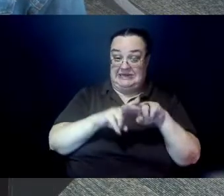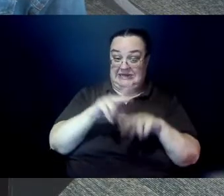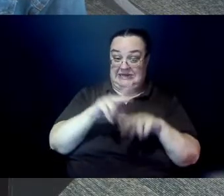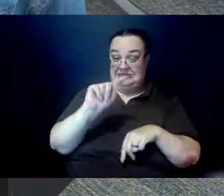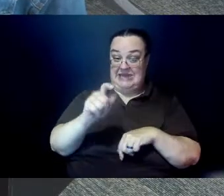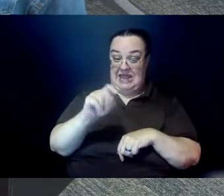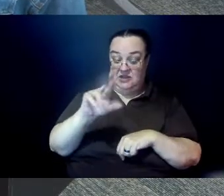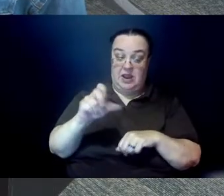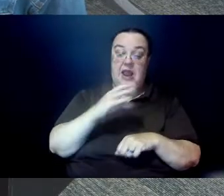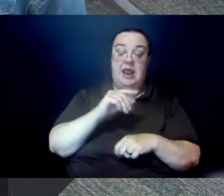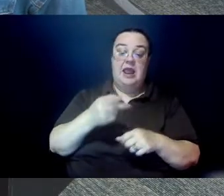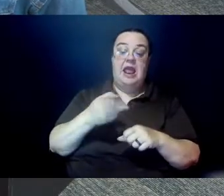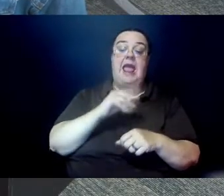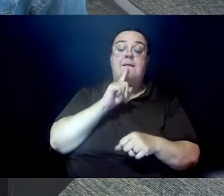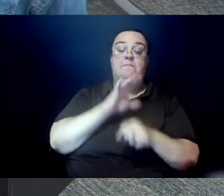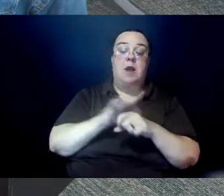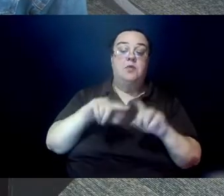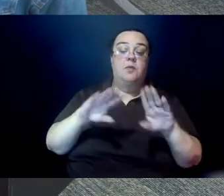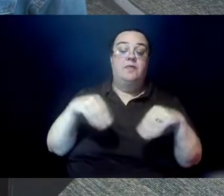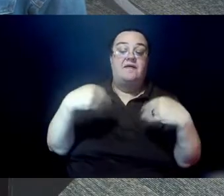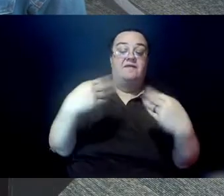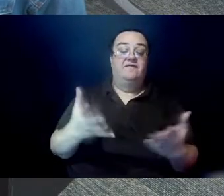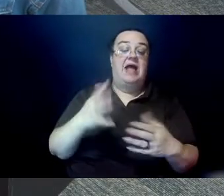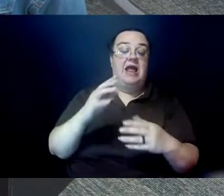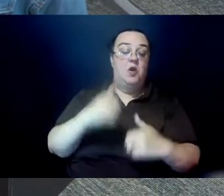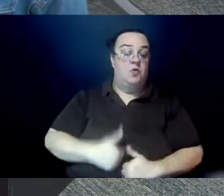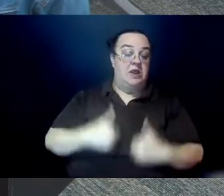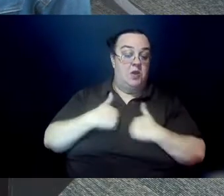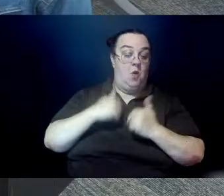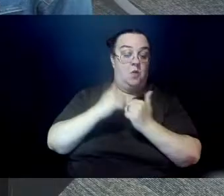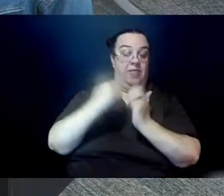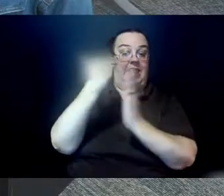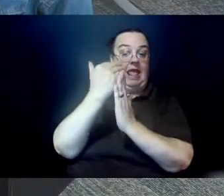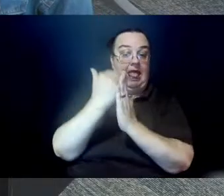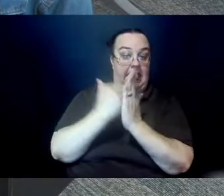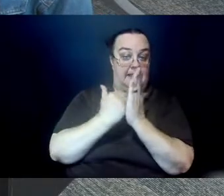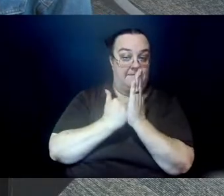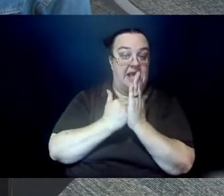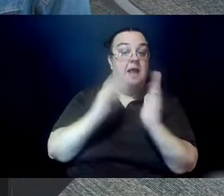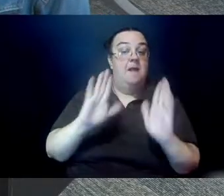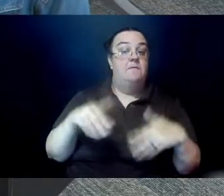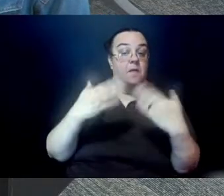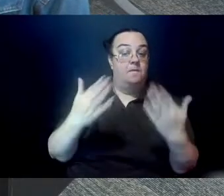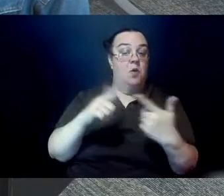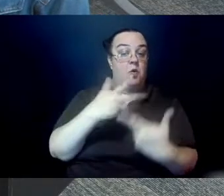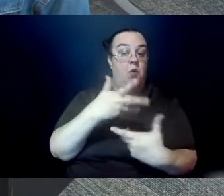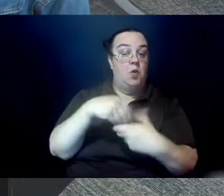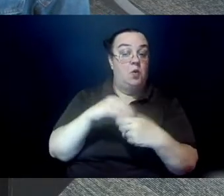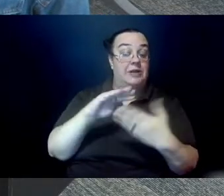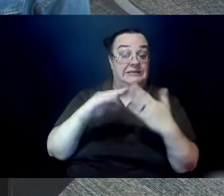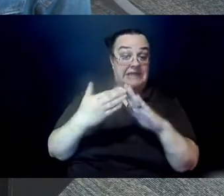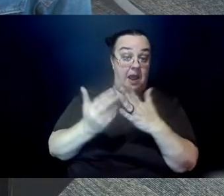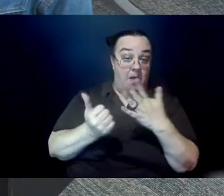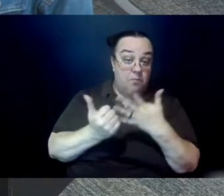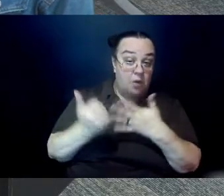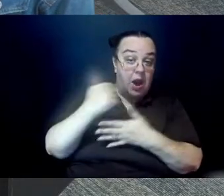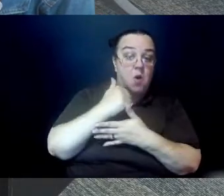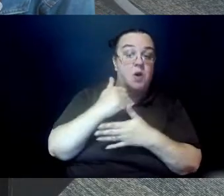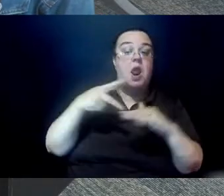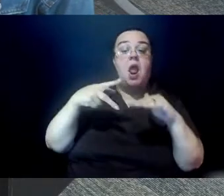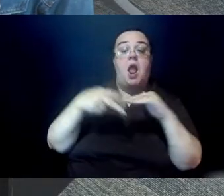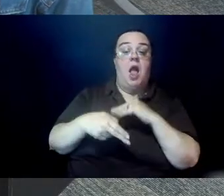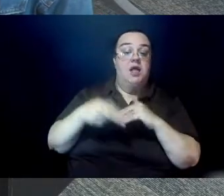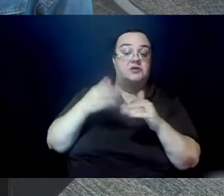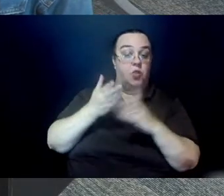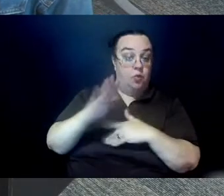to provide residents with an itemized proposal to include town priorities, cuts across all